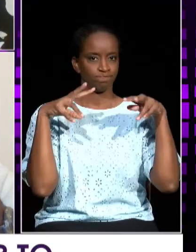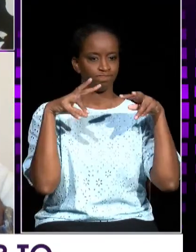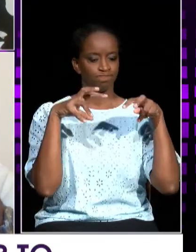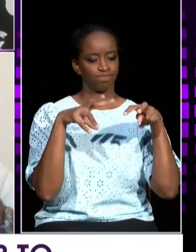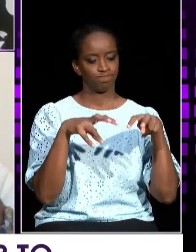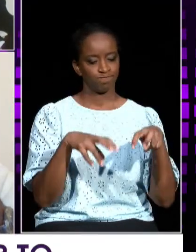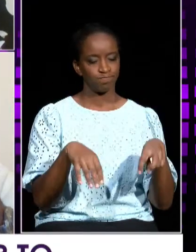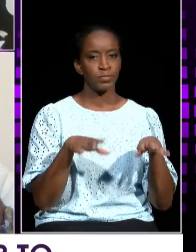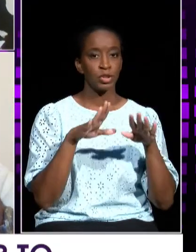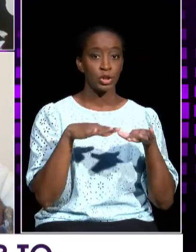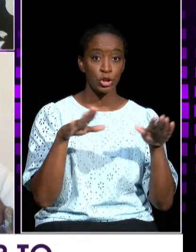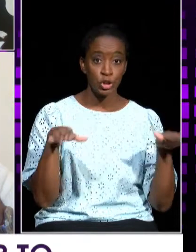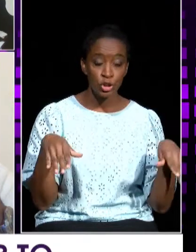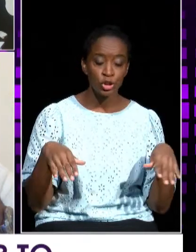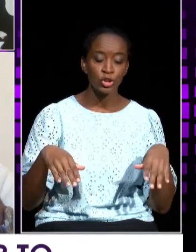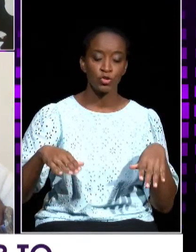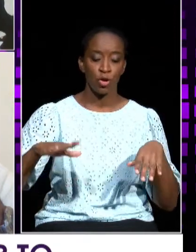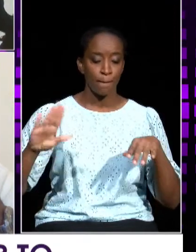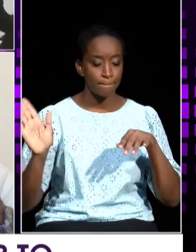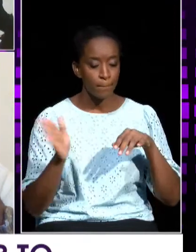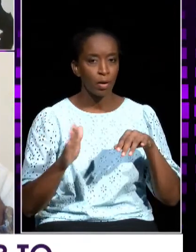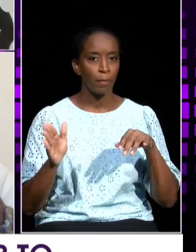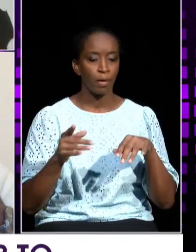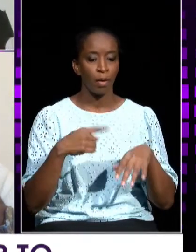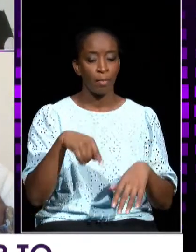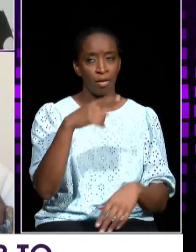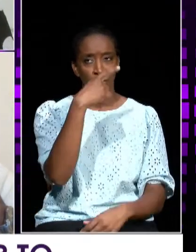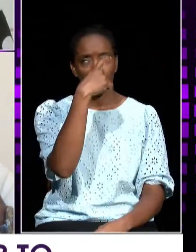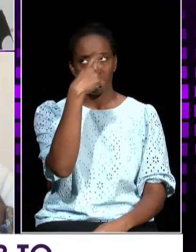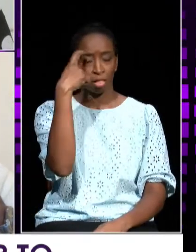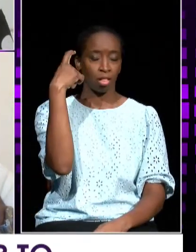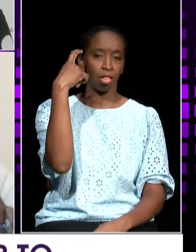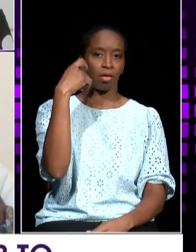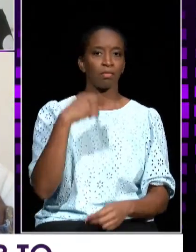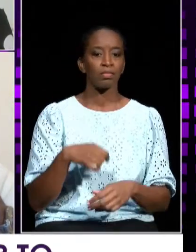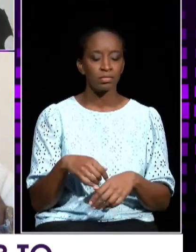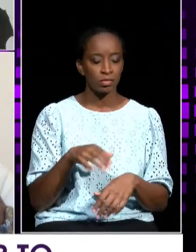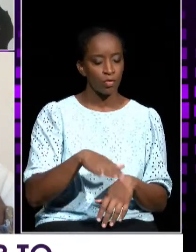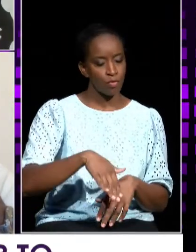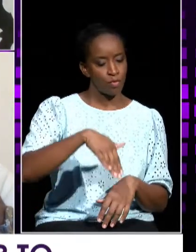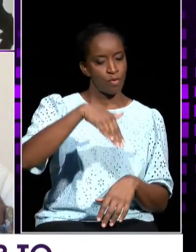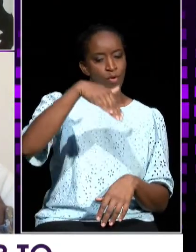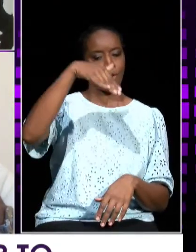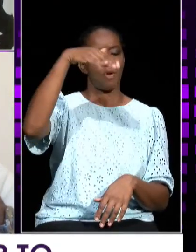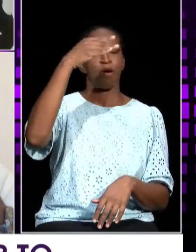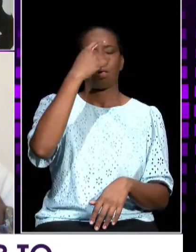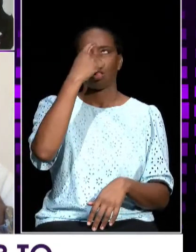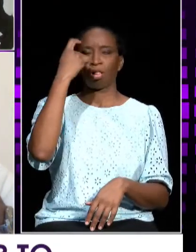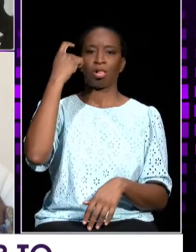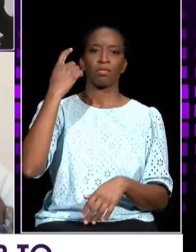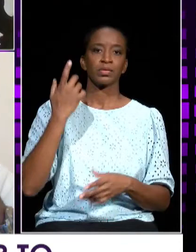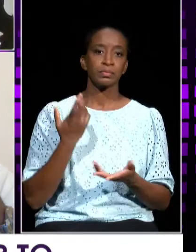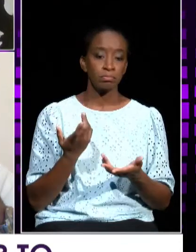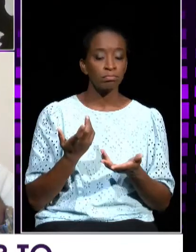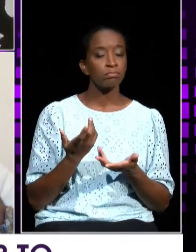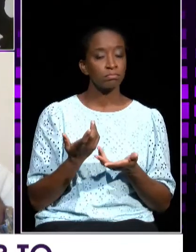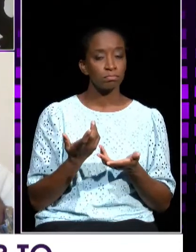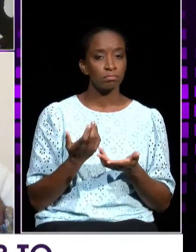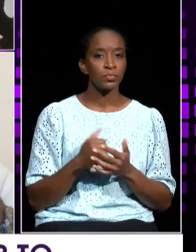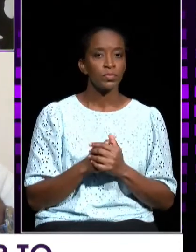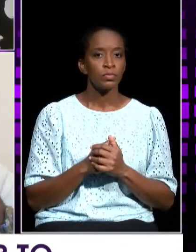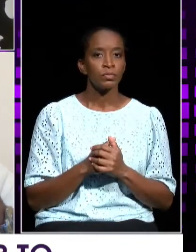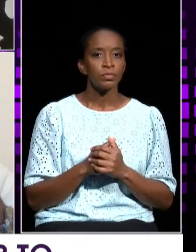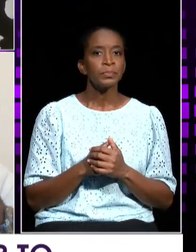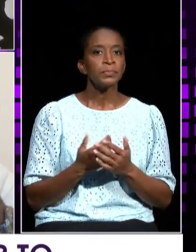of corporal punishment is long term. But we also have a situation where there may be, and forgive me